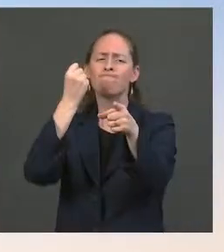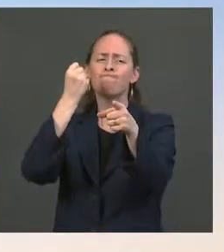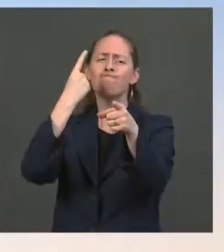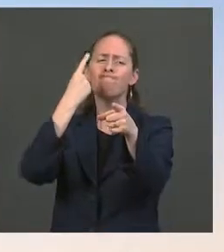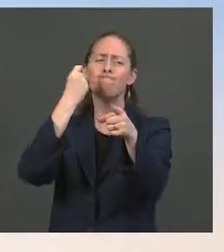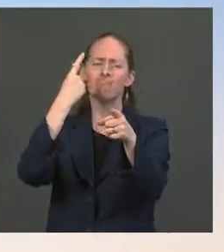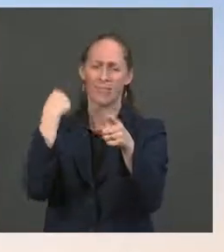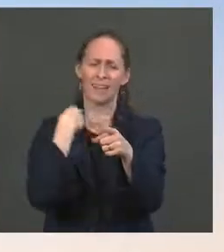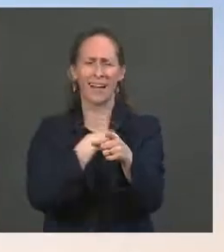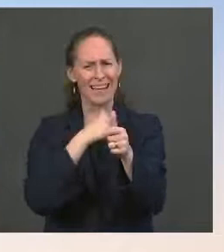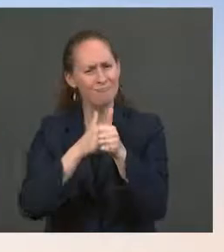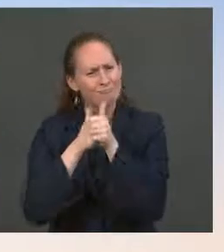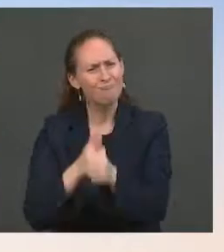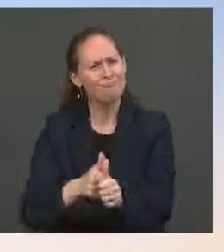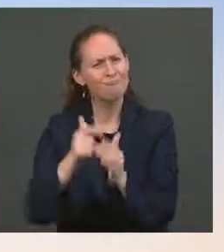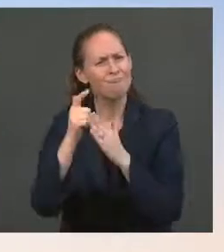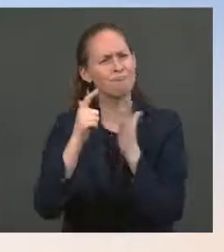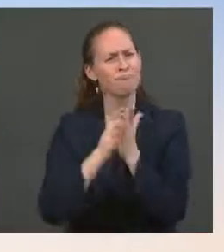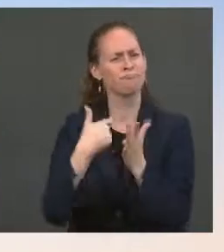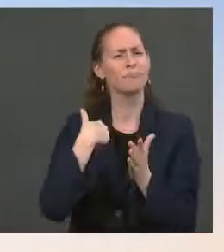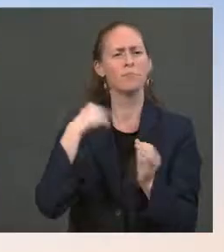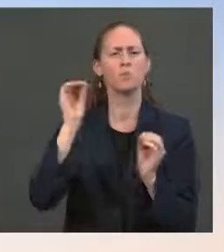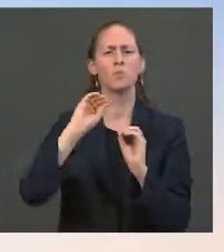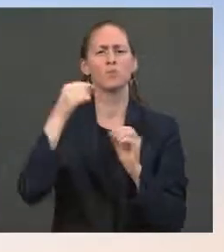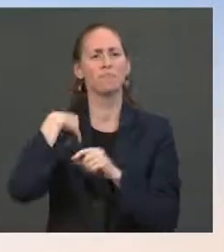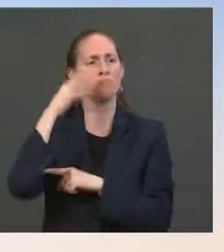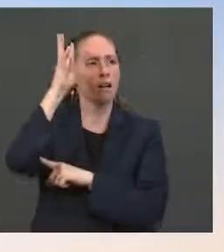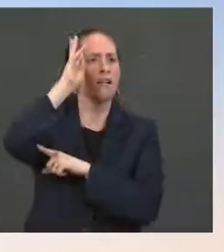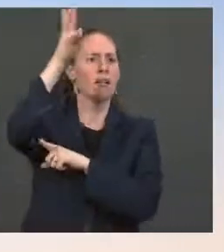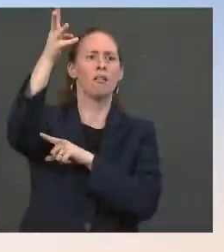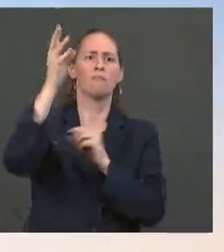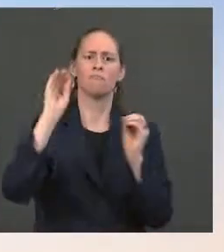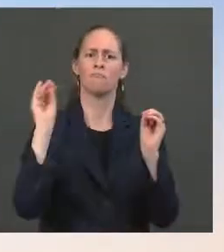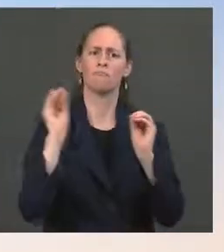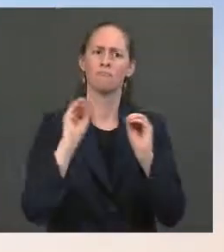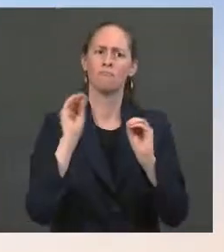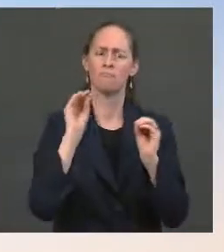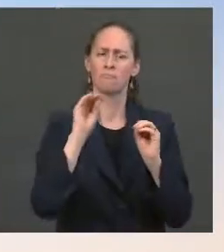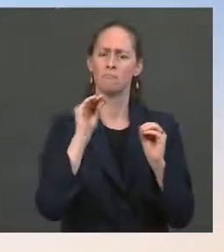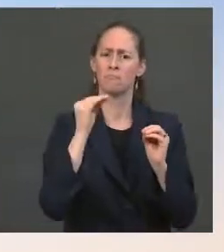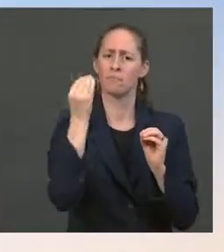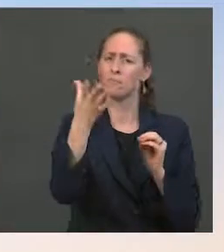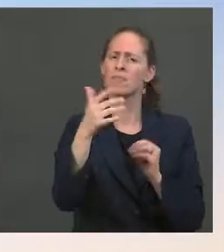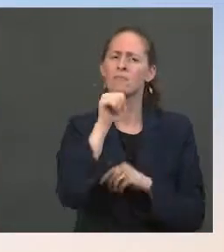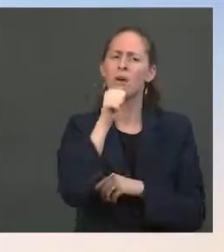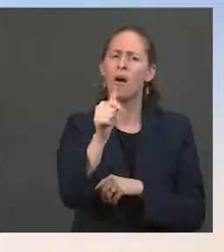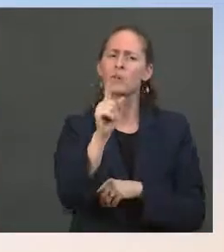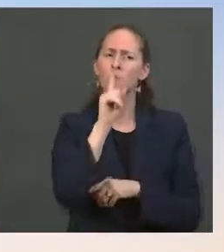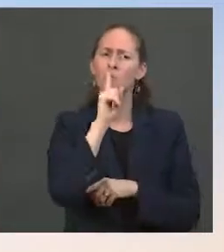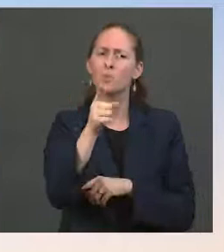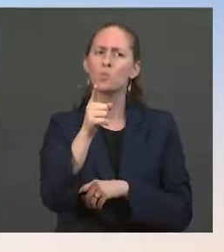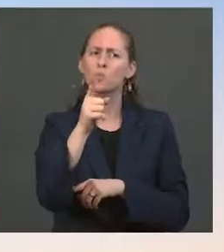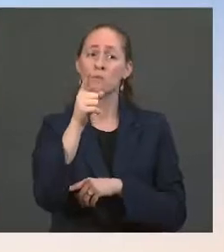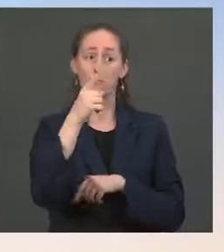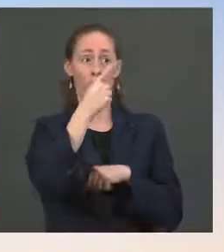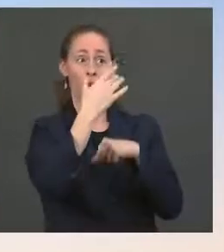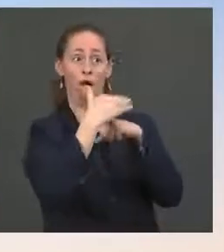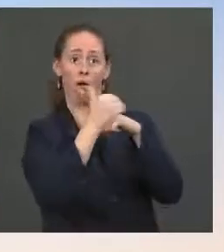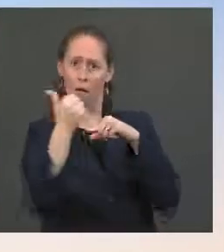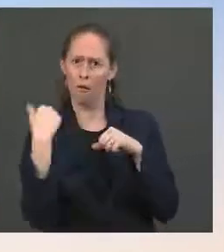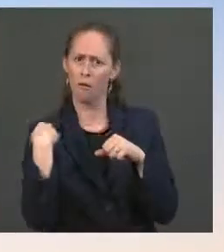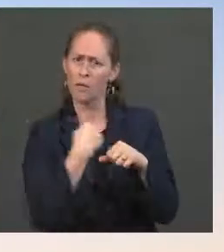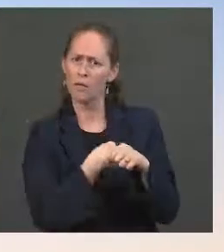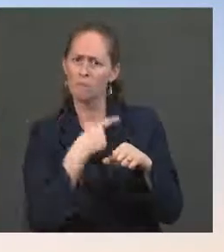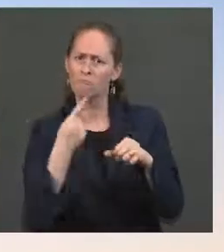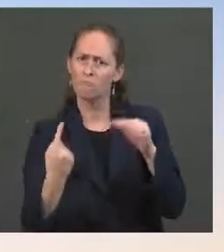but I'm not going to get into hypotheticals that aren't right now relevant to this current state of play. I would also point you to the Department